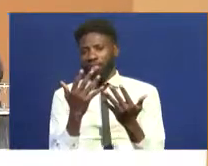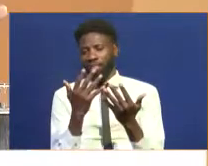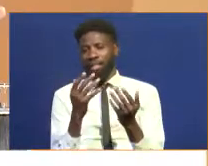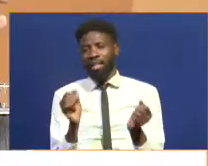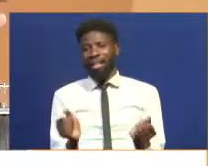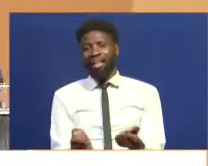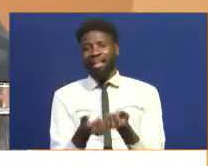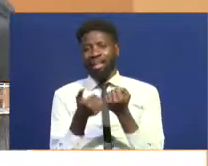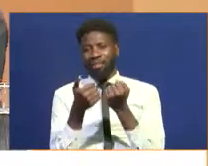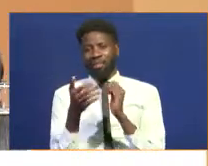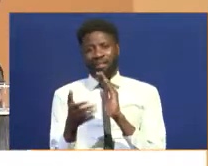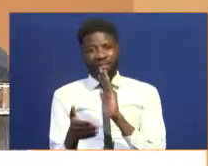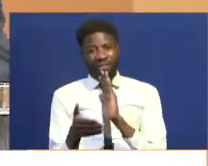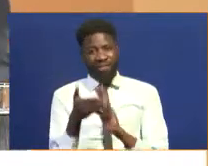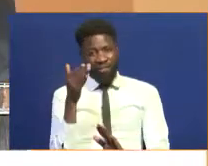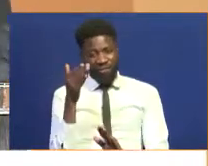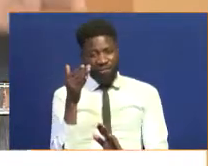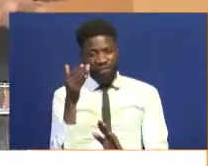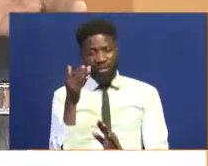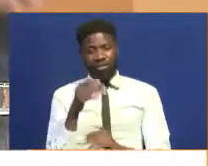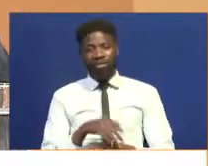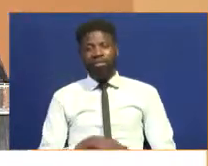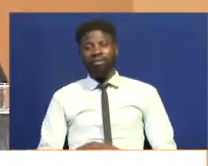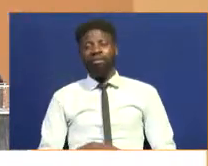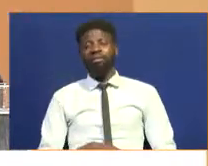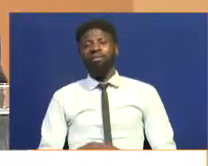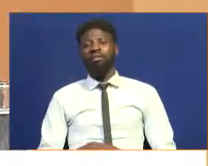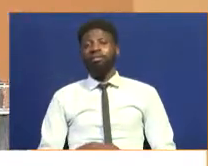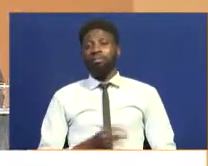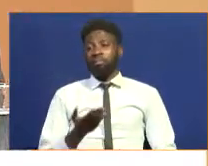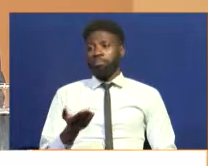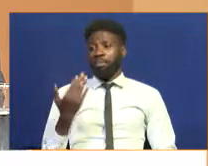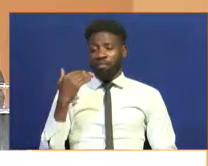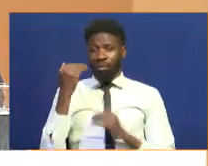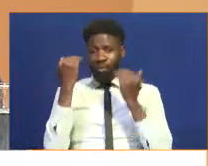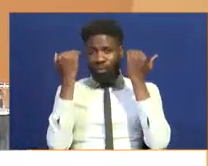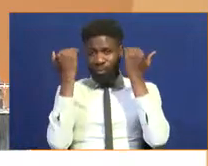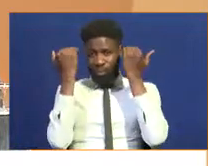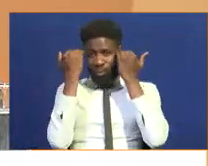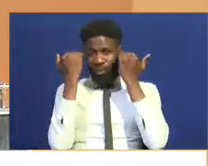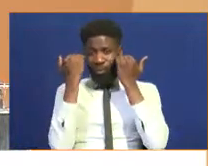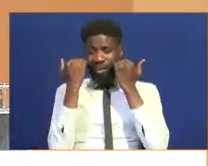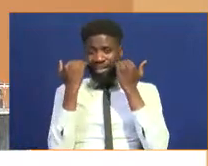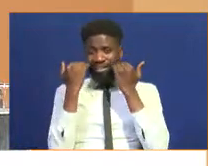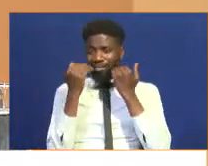But, you know, the court slammed the brakes. Mm-hmm.